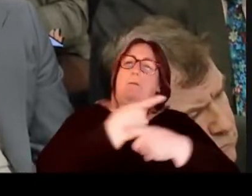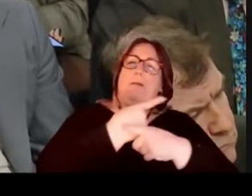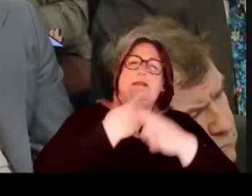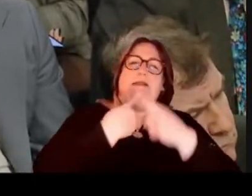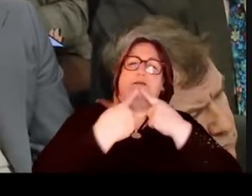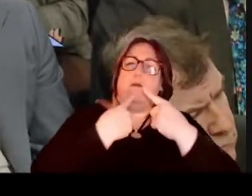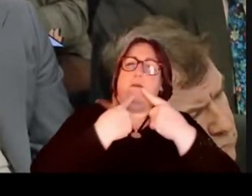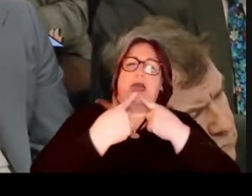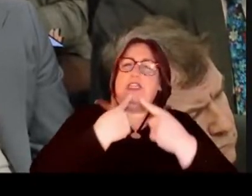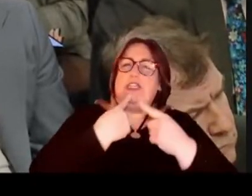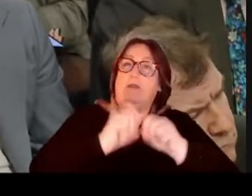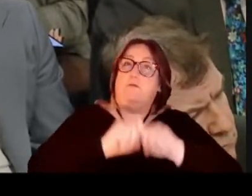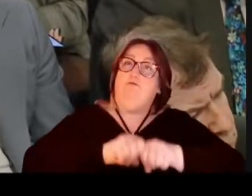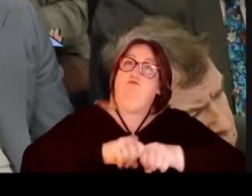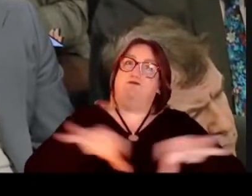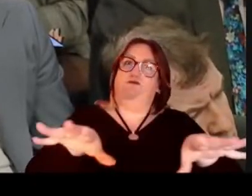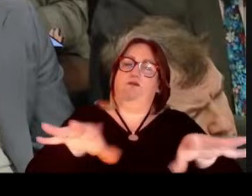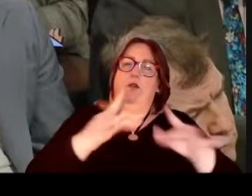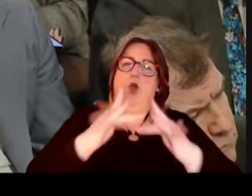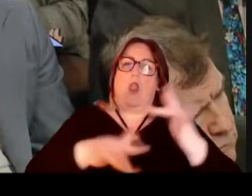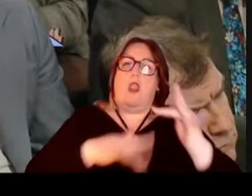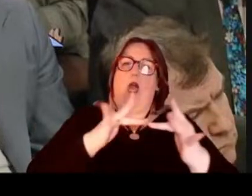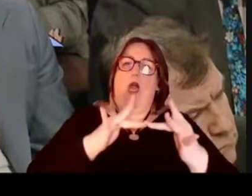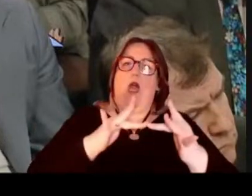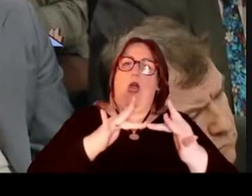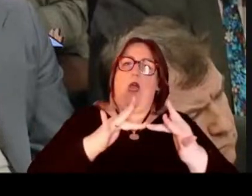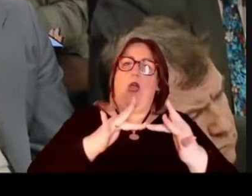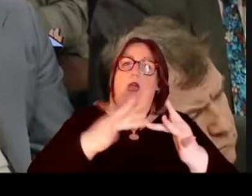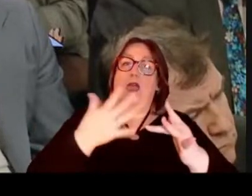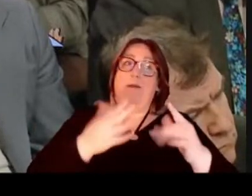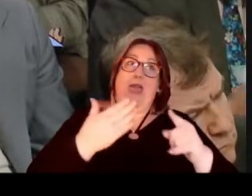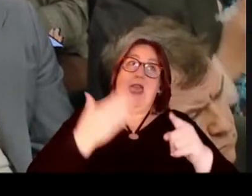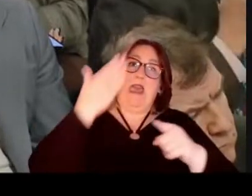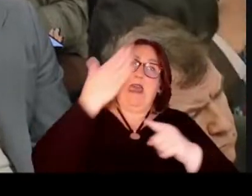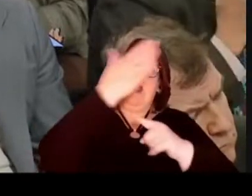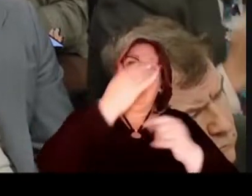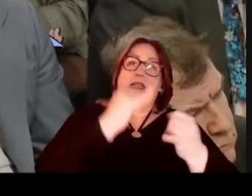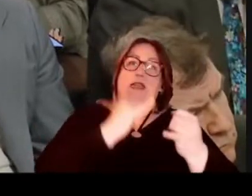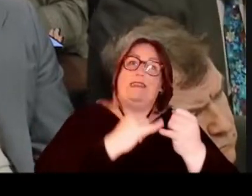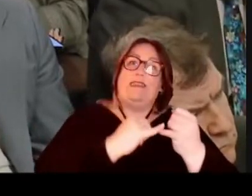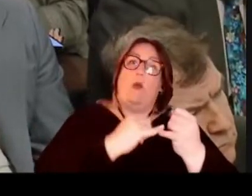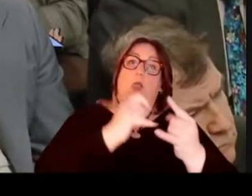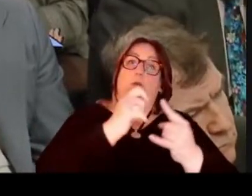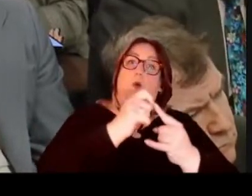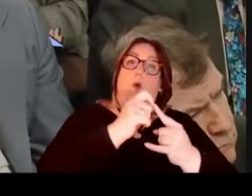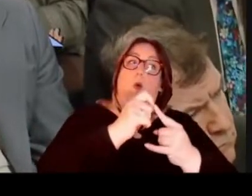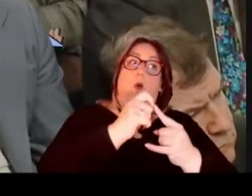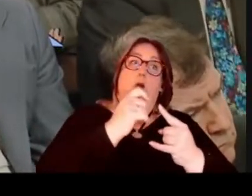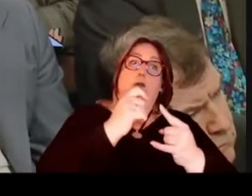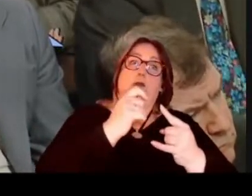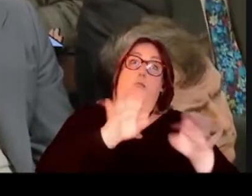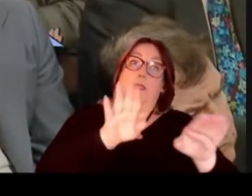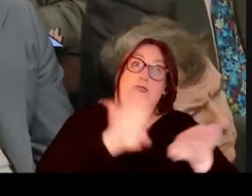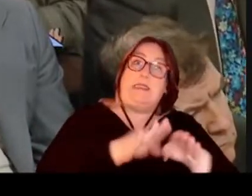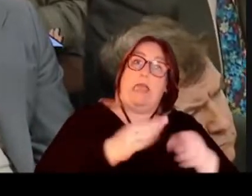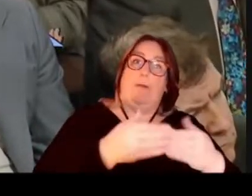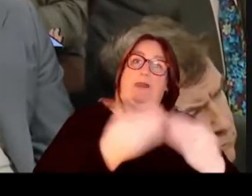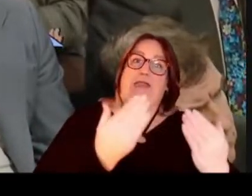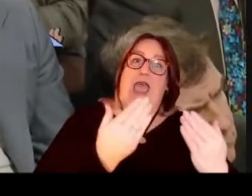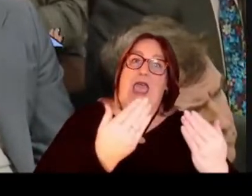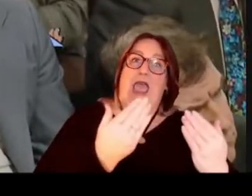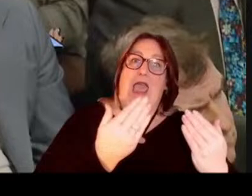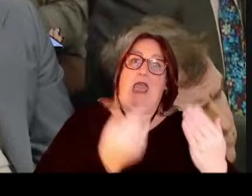online. I was in Southport on the day of the attacks. There was a short window in which information could have been released